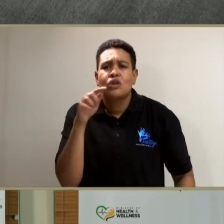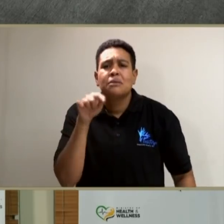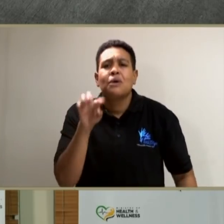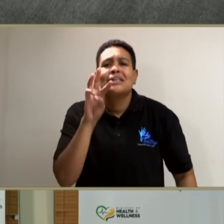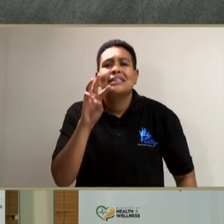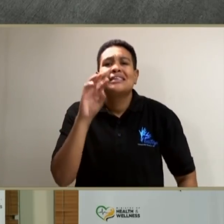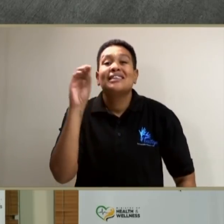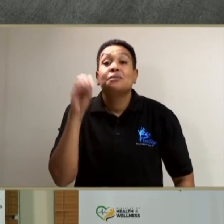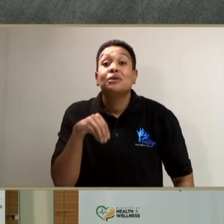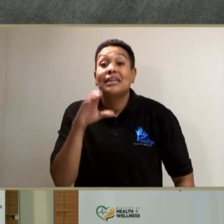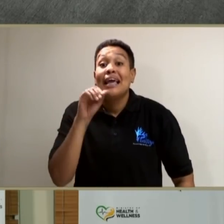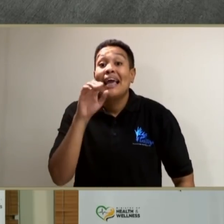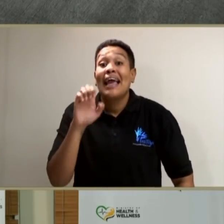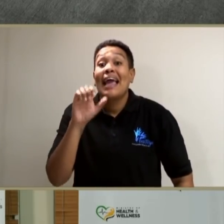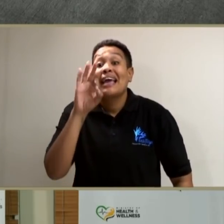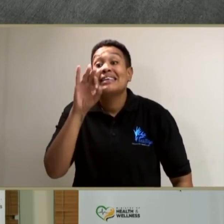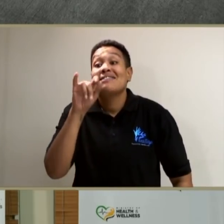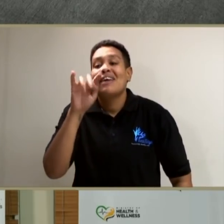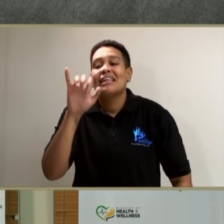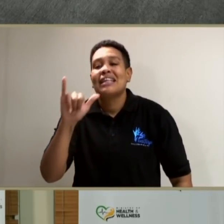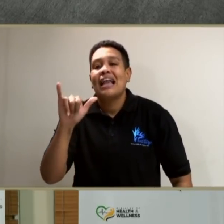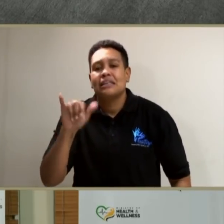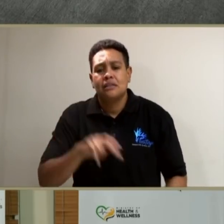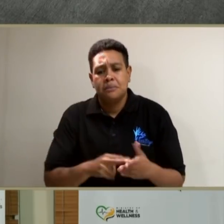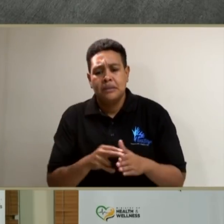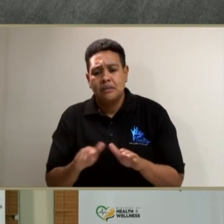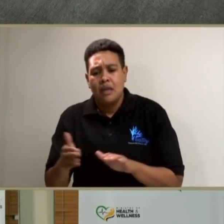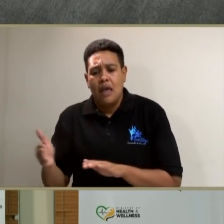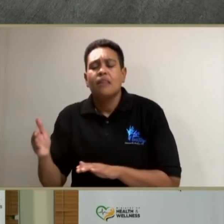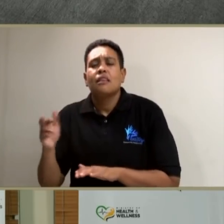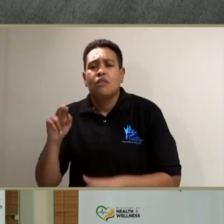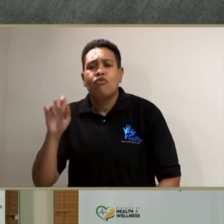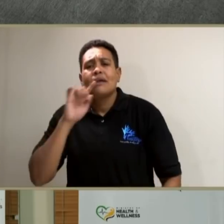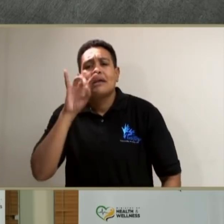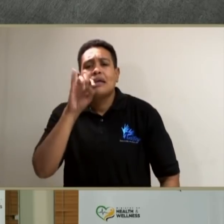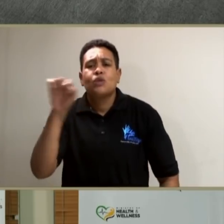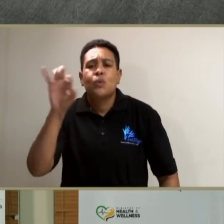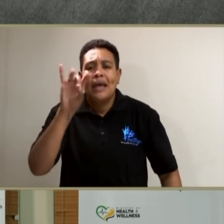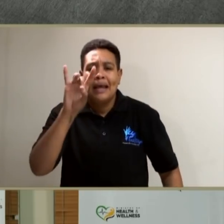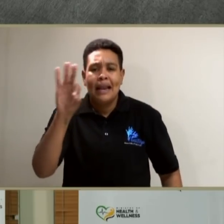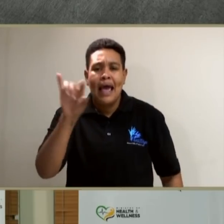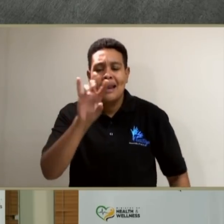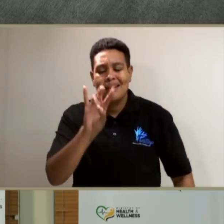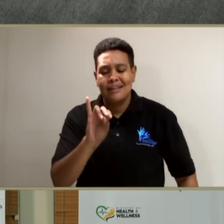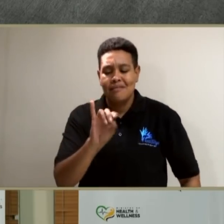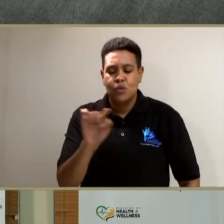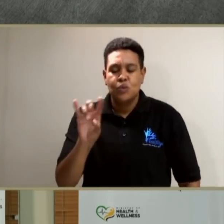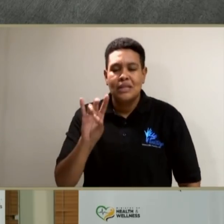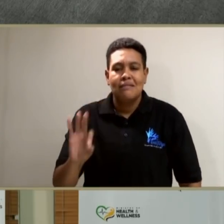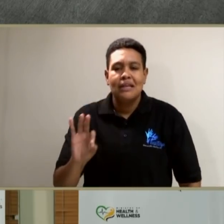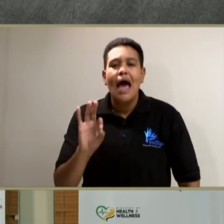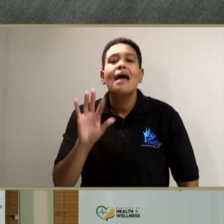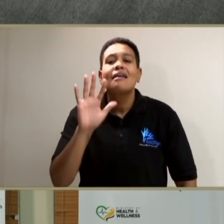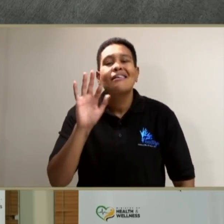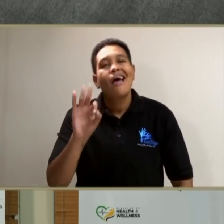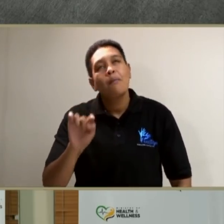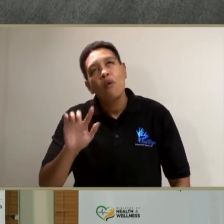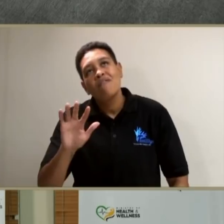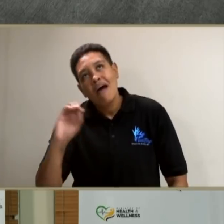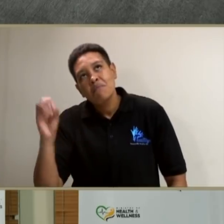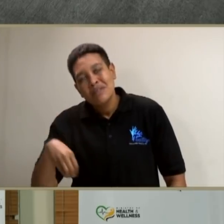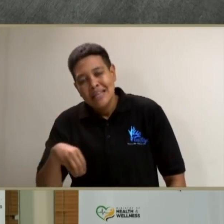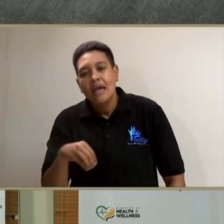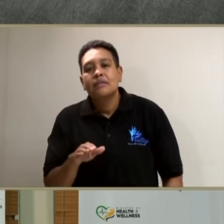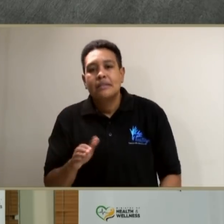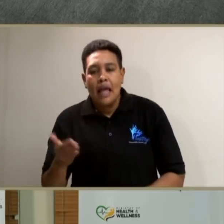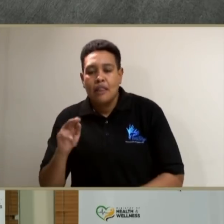case fatality rate in the 80 to 89, and 70 to 79, 9.5% case fatality rate. With both